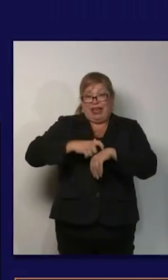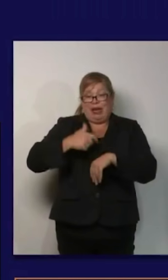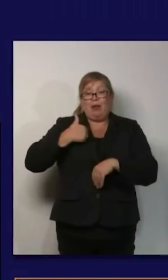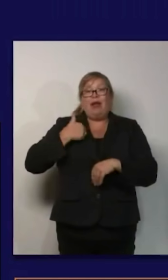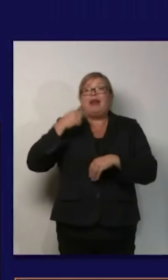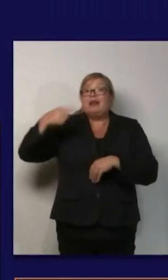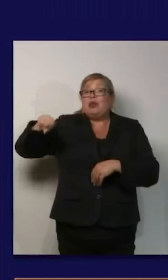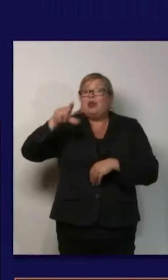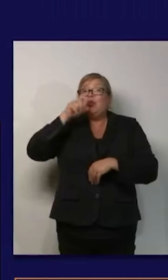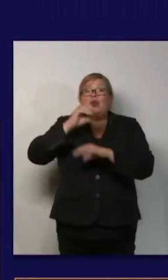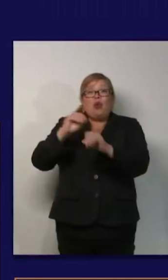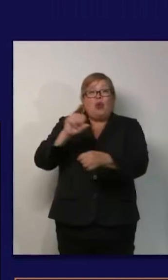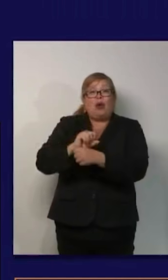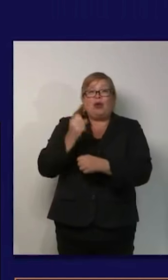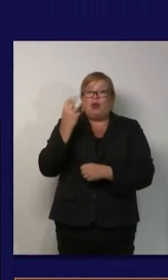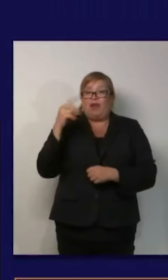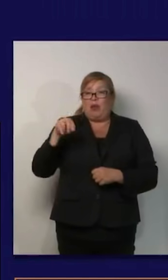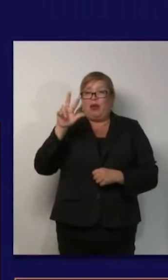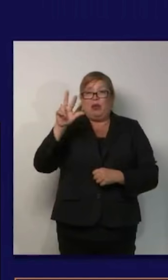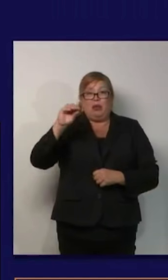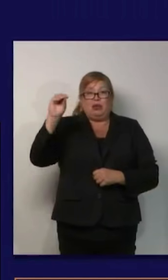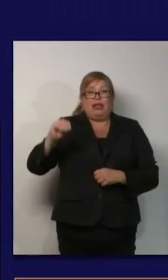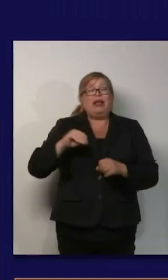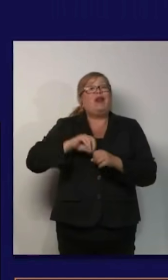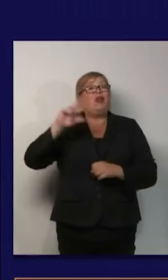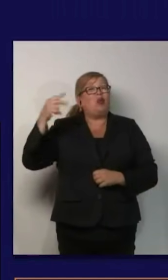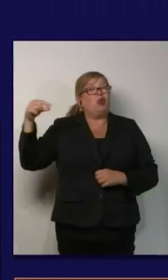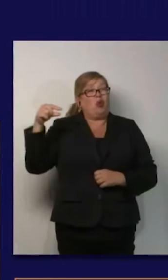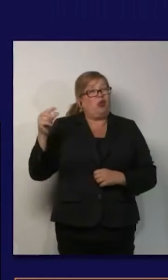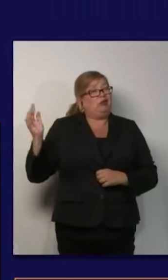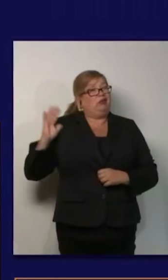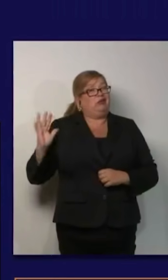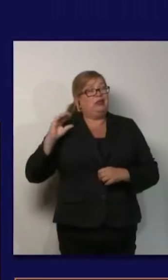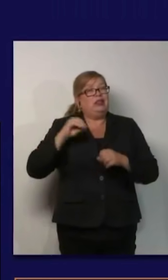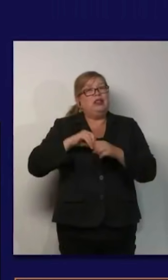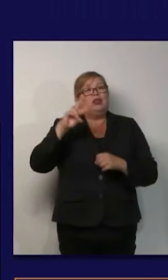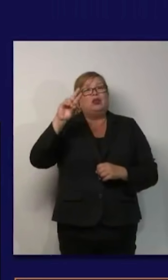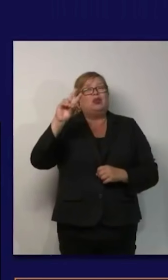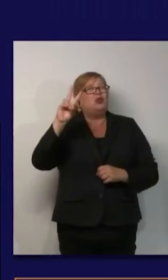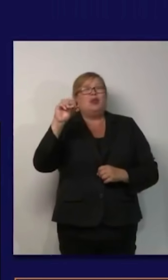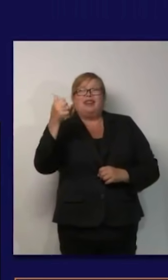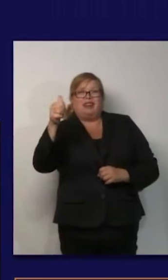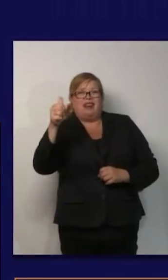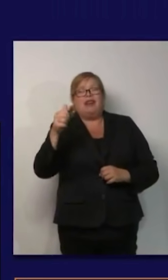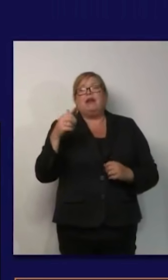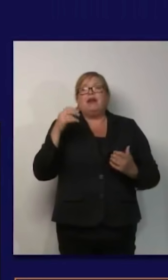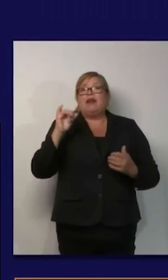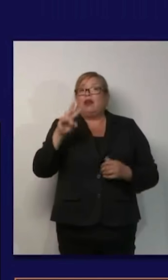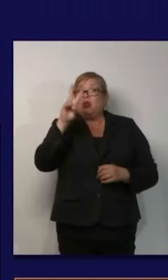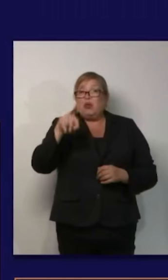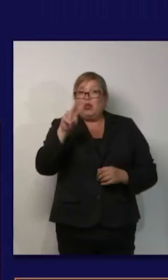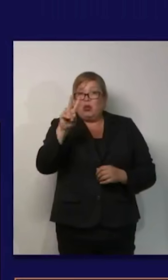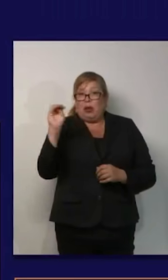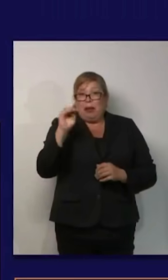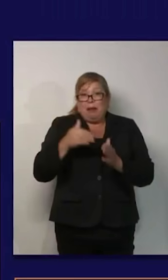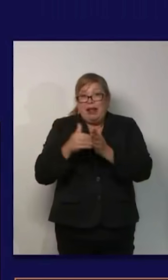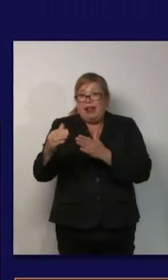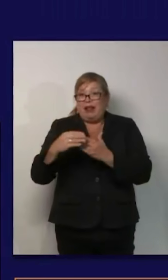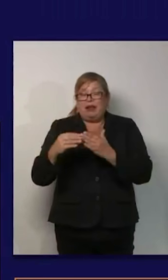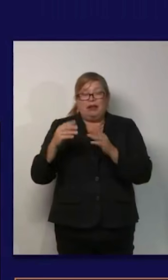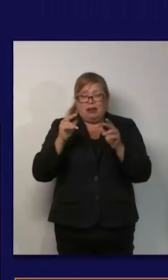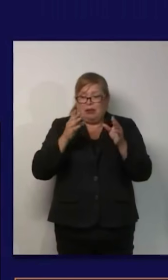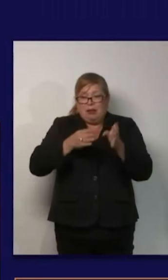peaked at 12.3% in the third quarter in 2010. Some 2.2 million people were out of